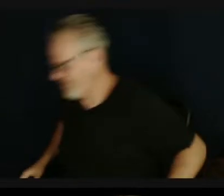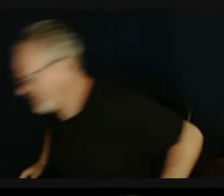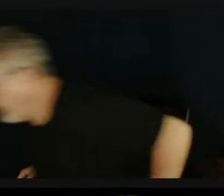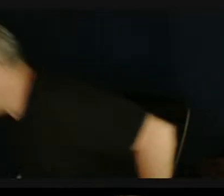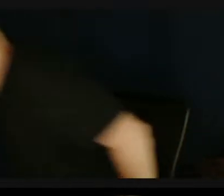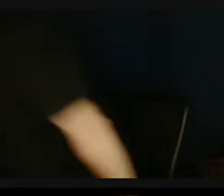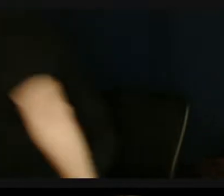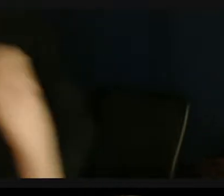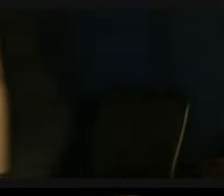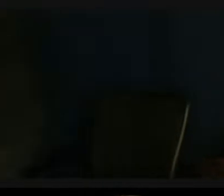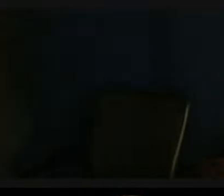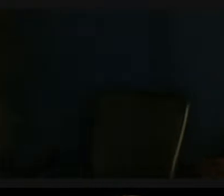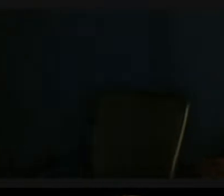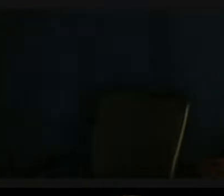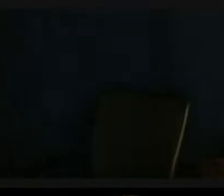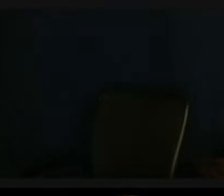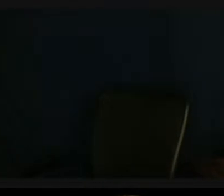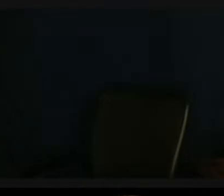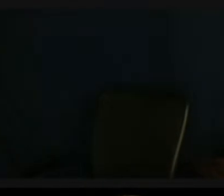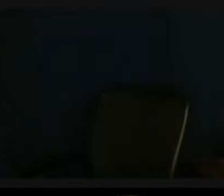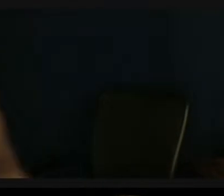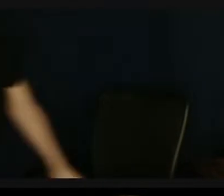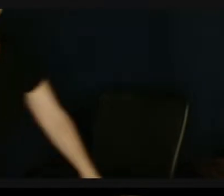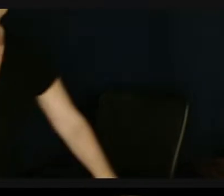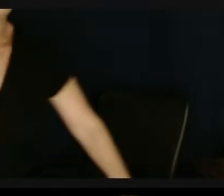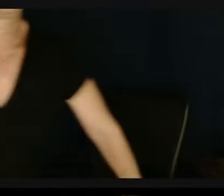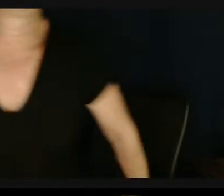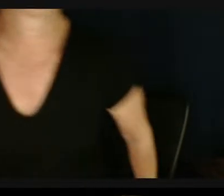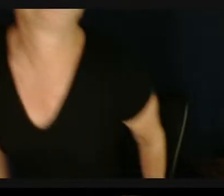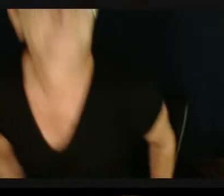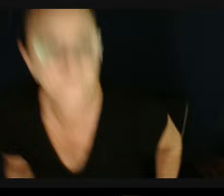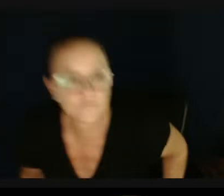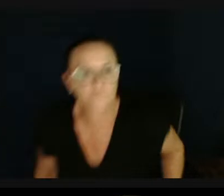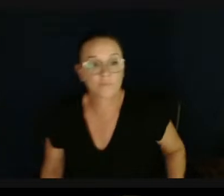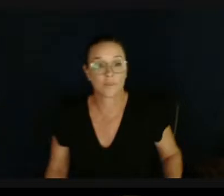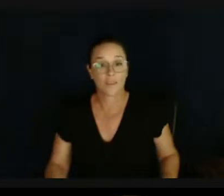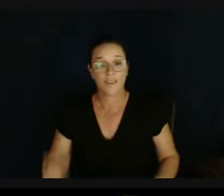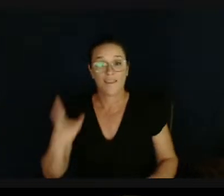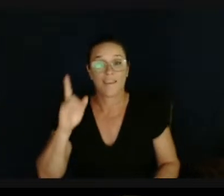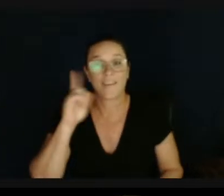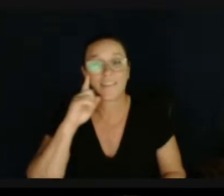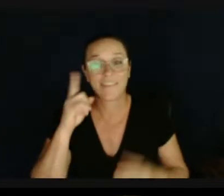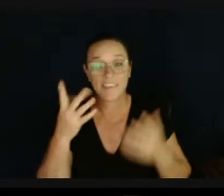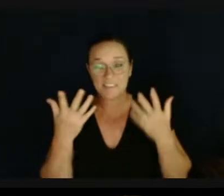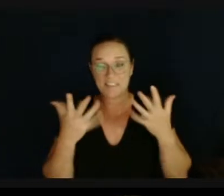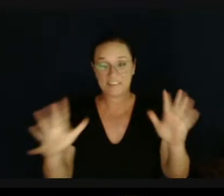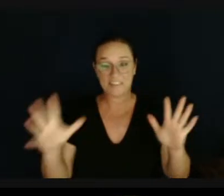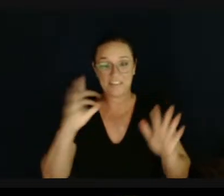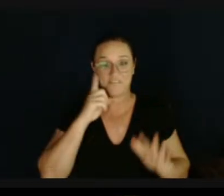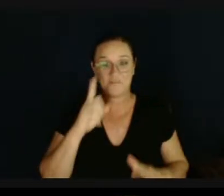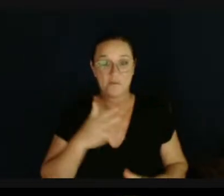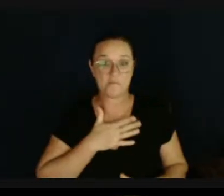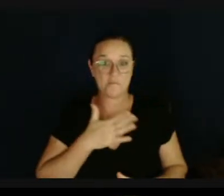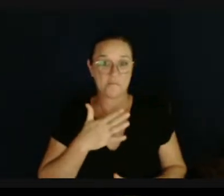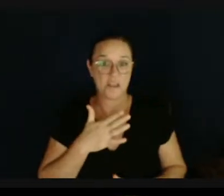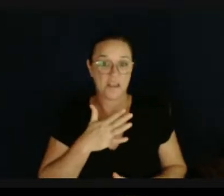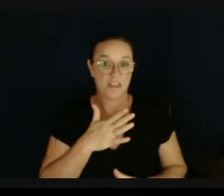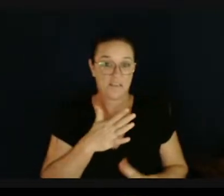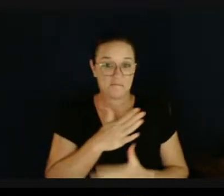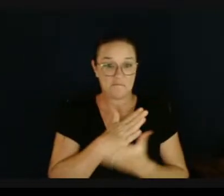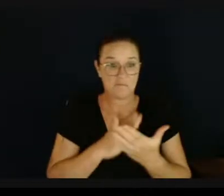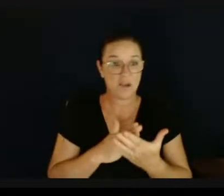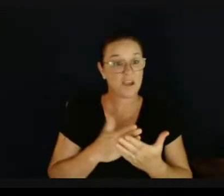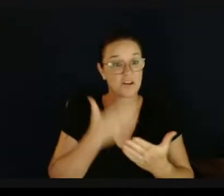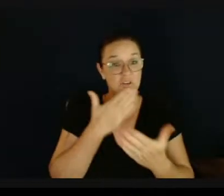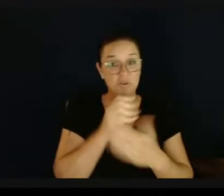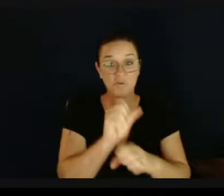you. All right. Well, I think that does it on my end. Good work. And yeah, we'll see